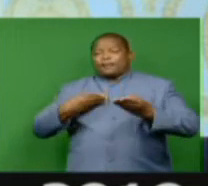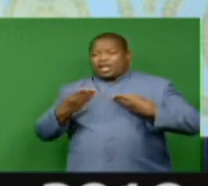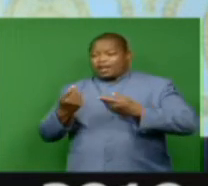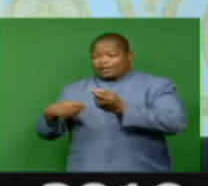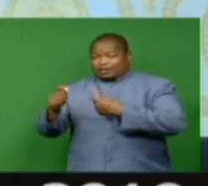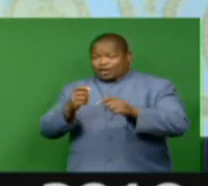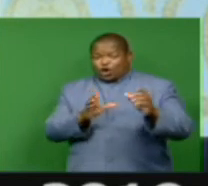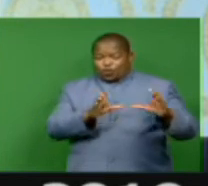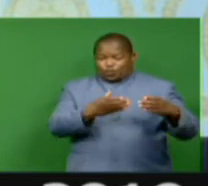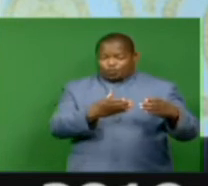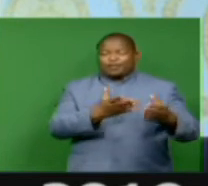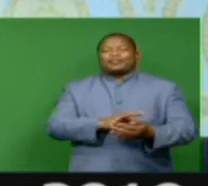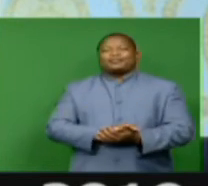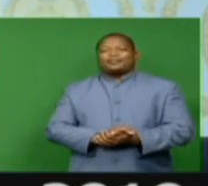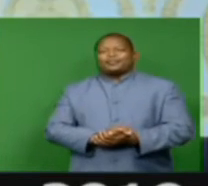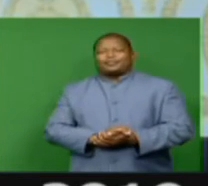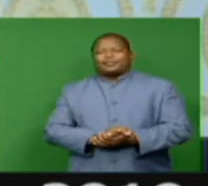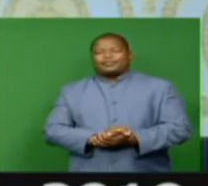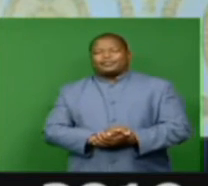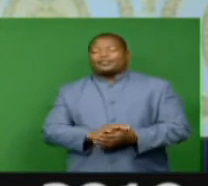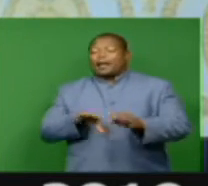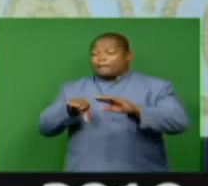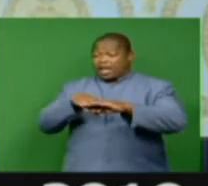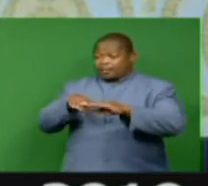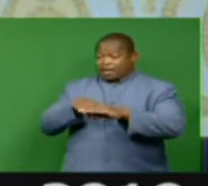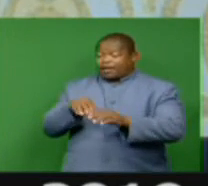Group and its members,